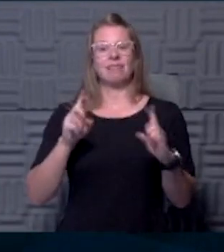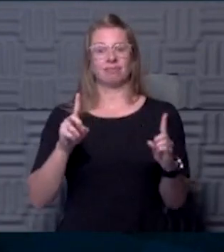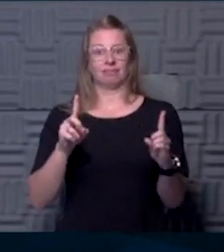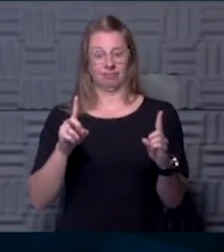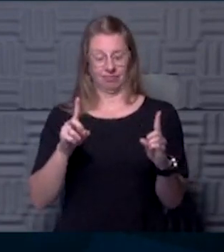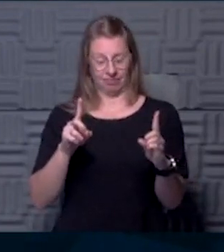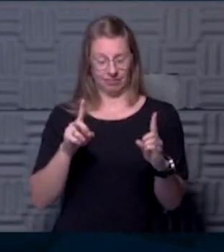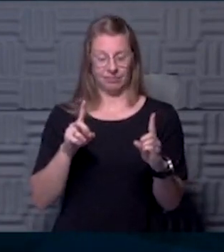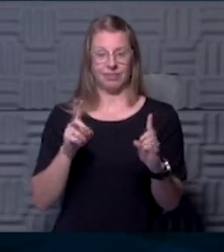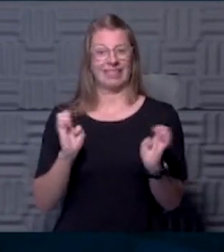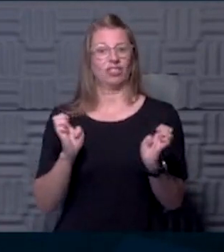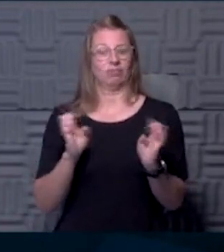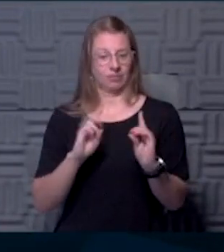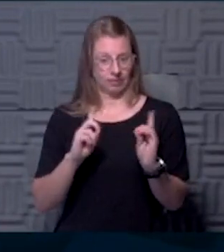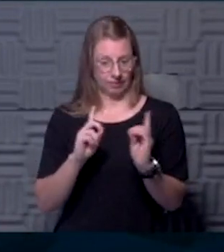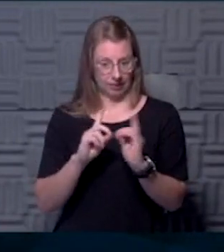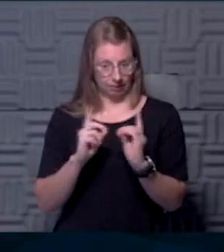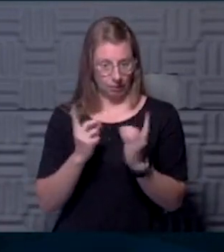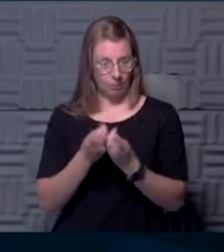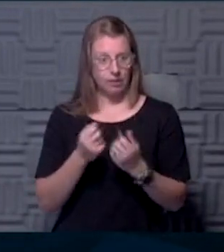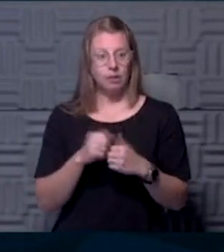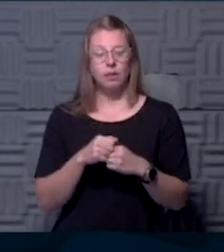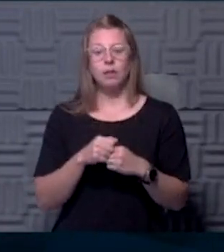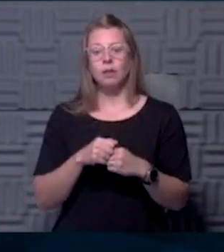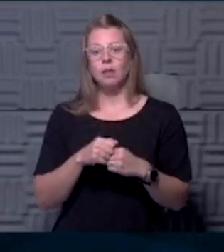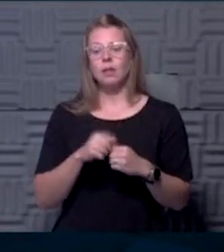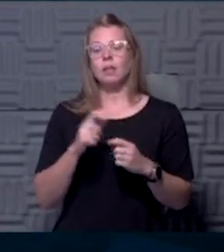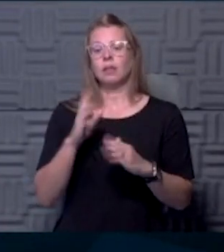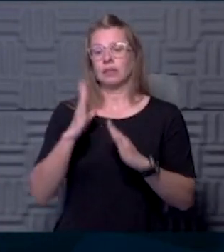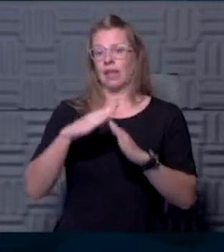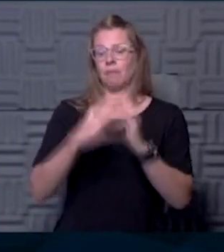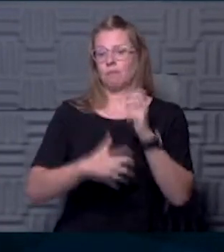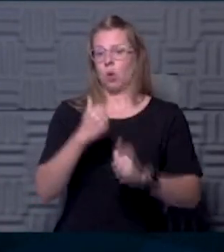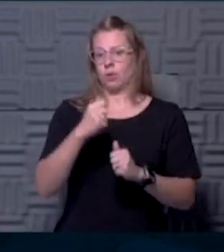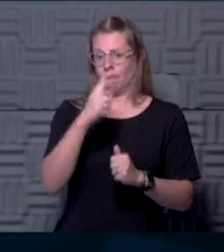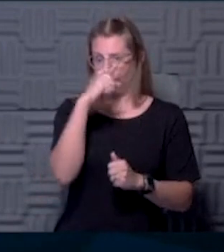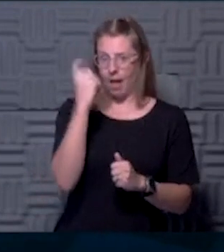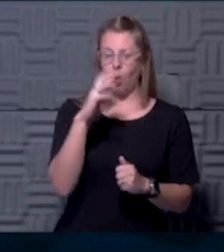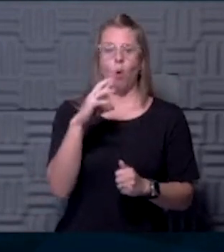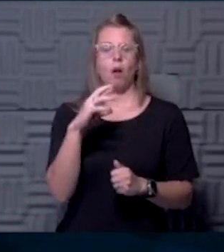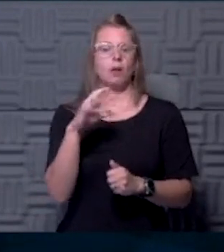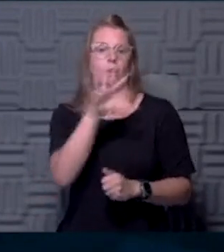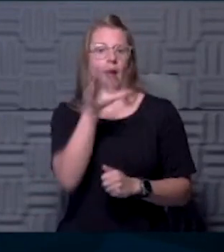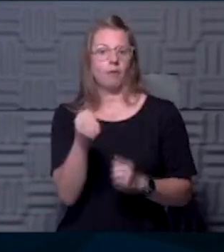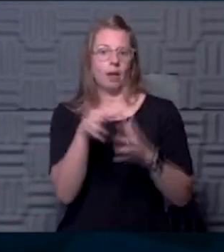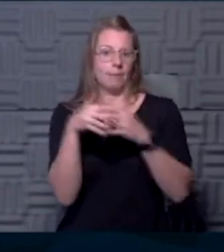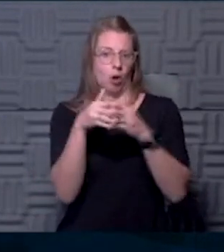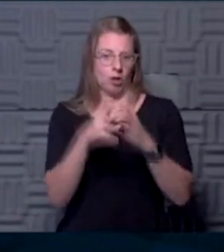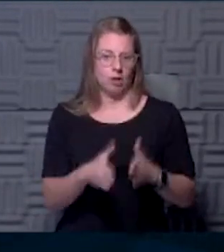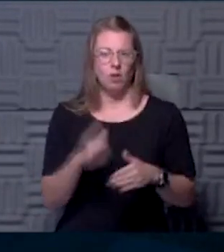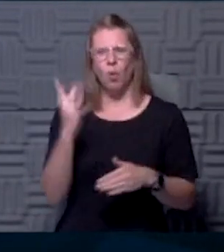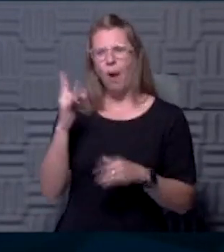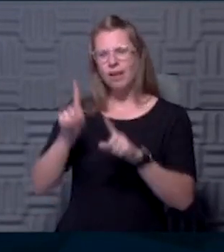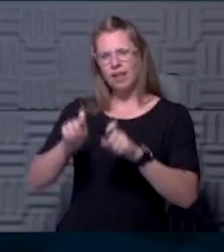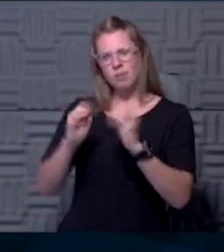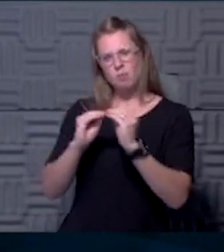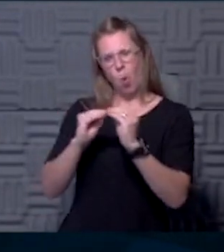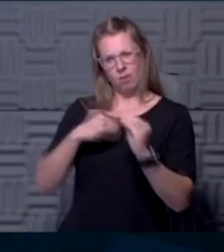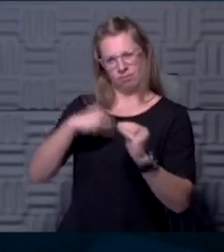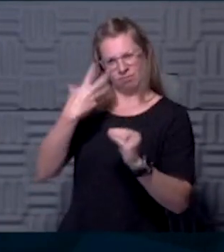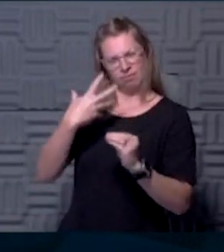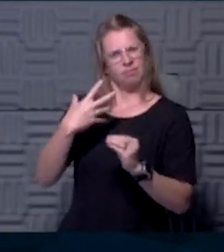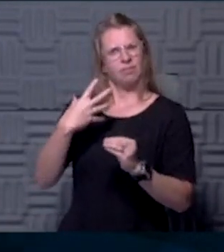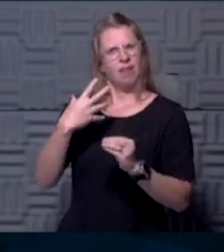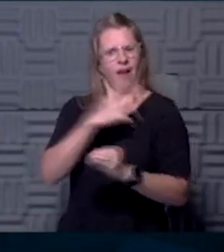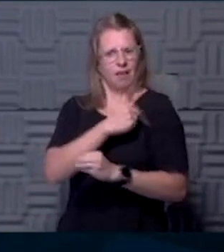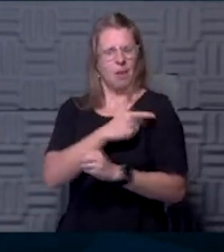predominantly, again, or the largest population, I should say, was black or African American. And so that's April. And why do we think if we tested more Caucasians in the hospital,